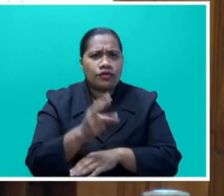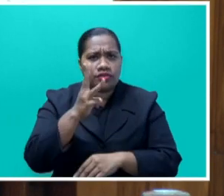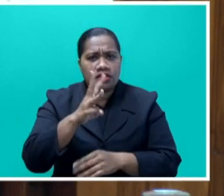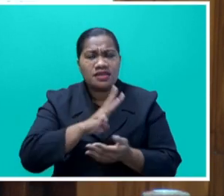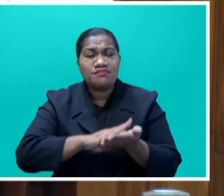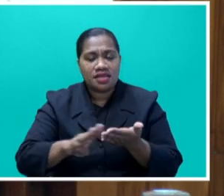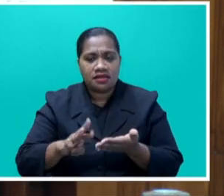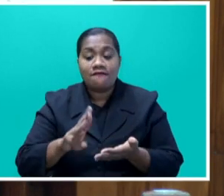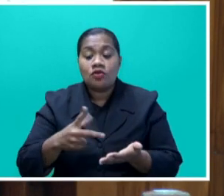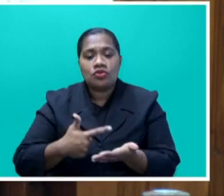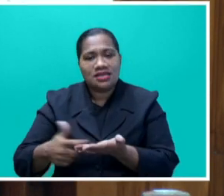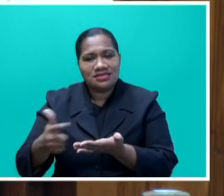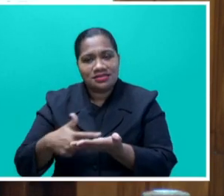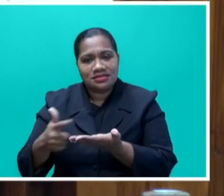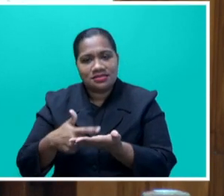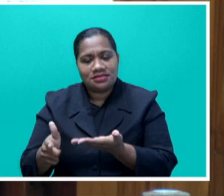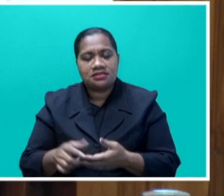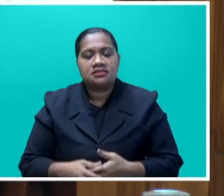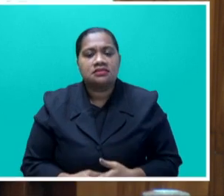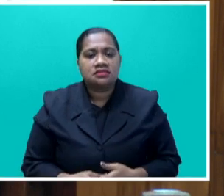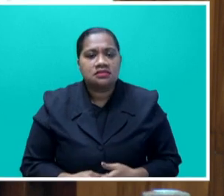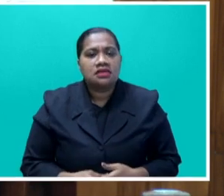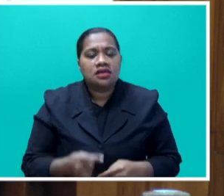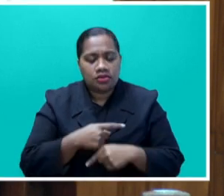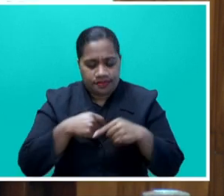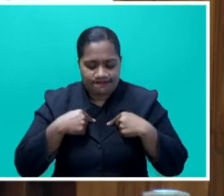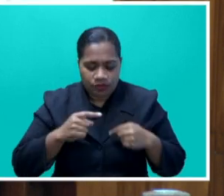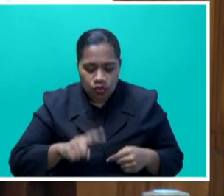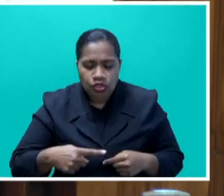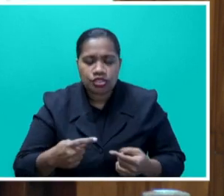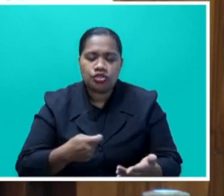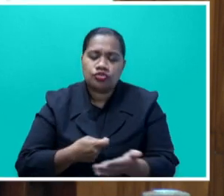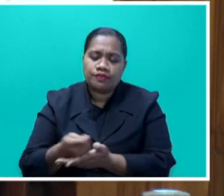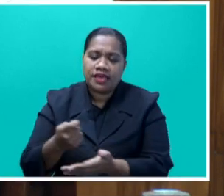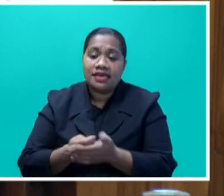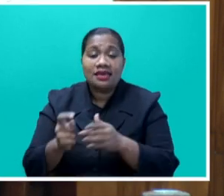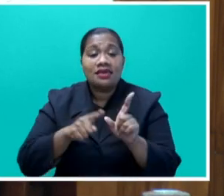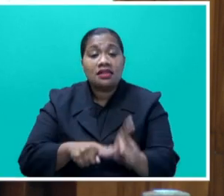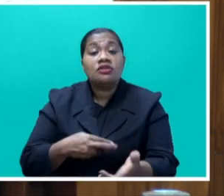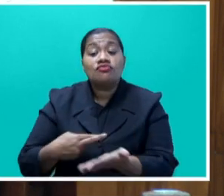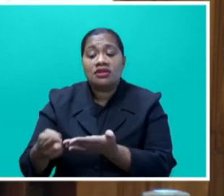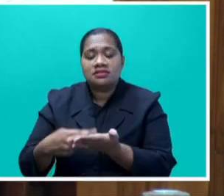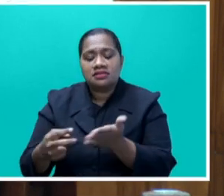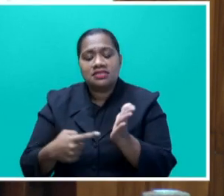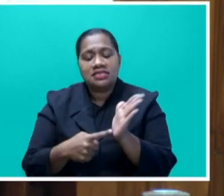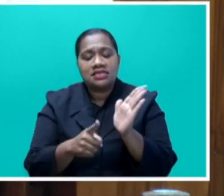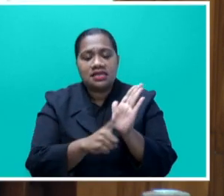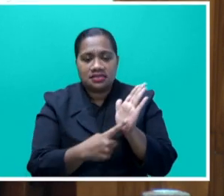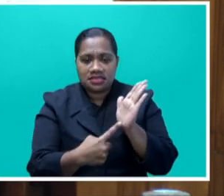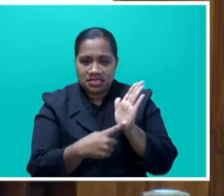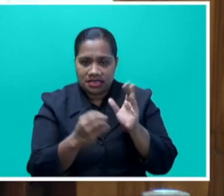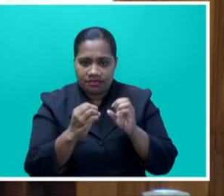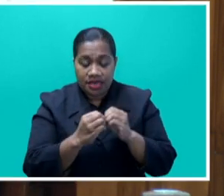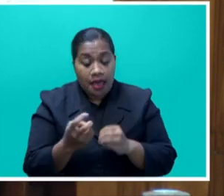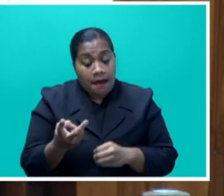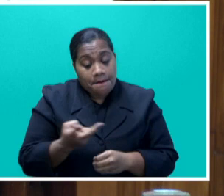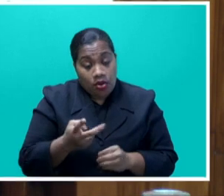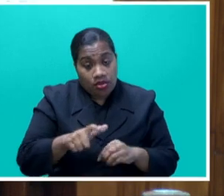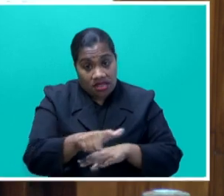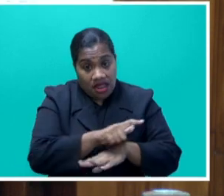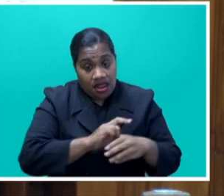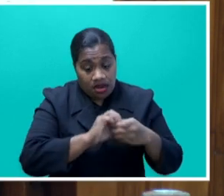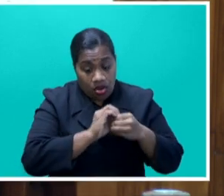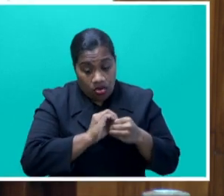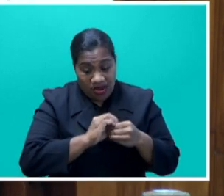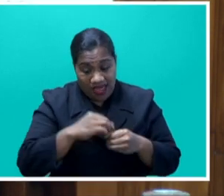for these leases, and we continue to pay yearly rentals to TLTB. Both the landowners and settlers